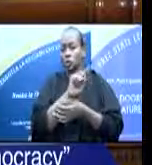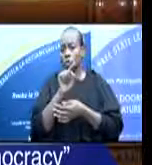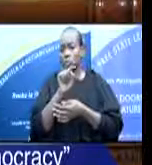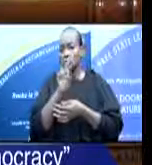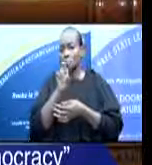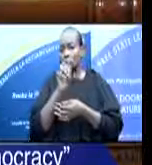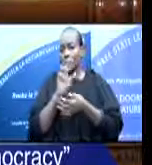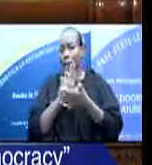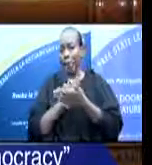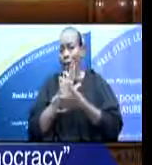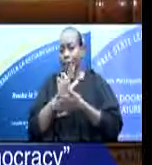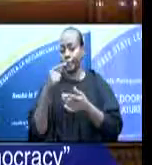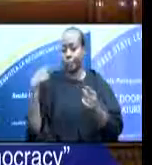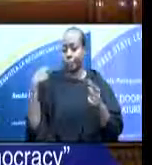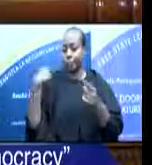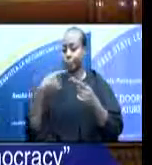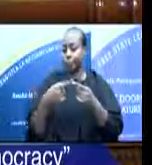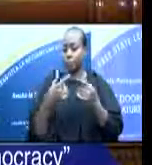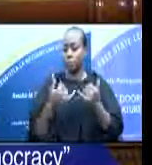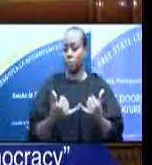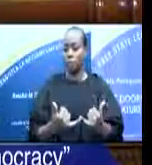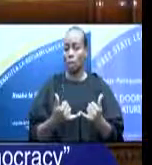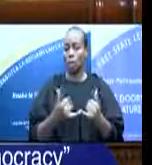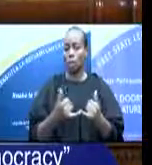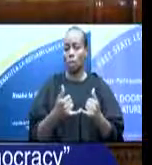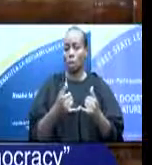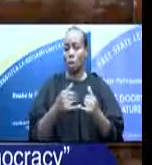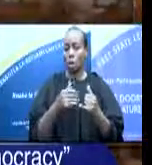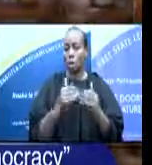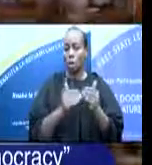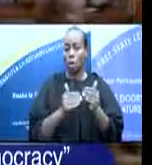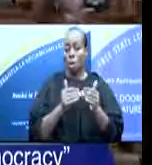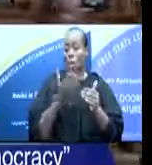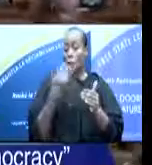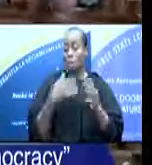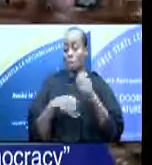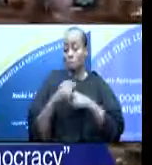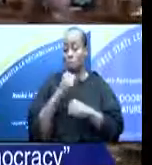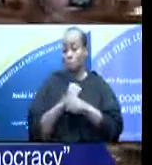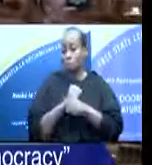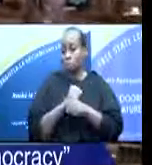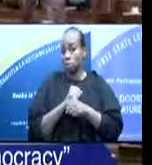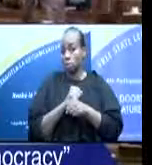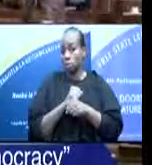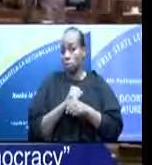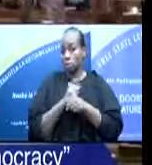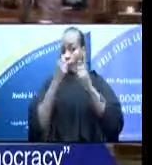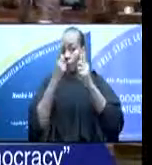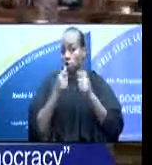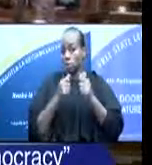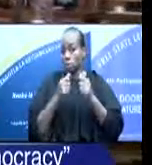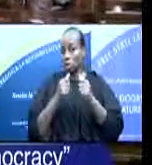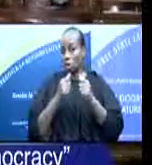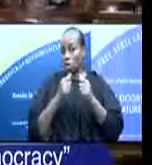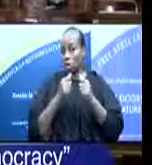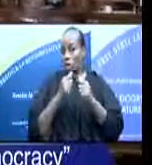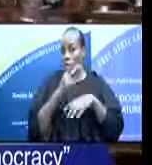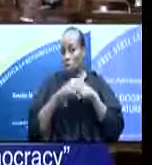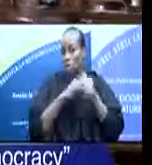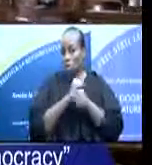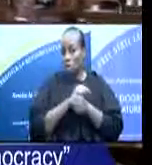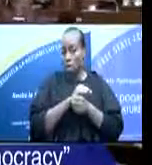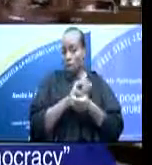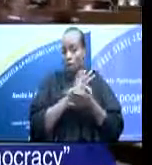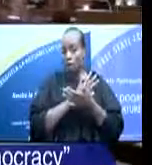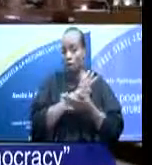year until now, which in the last financial year was 441 million and nothing